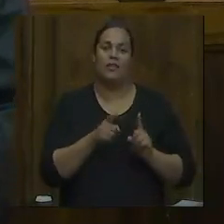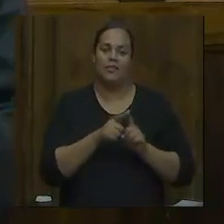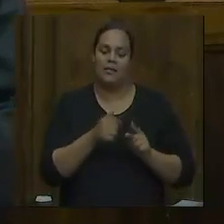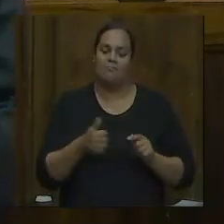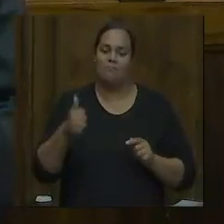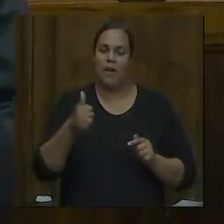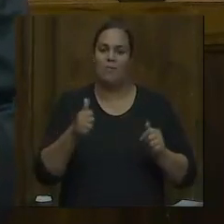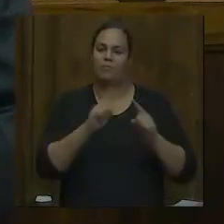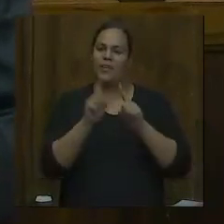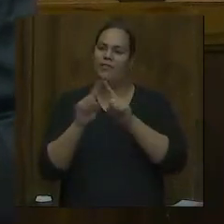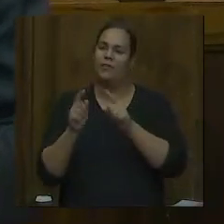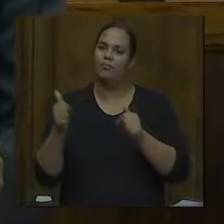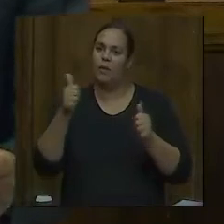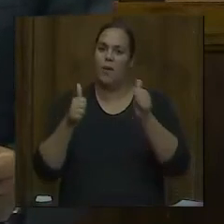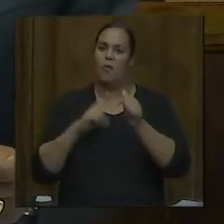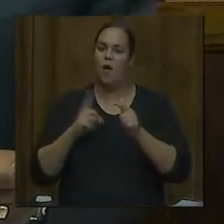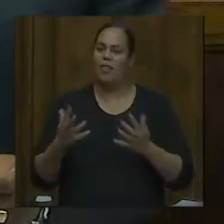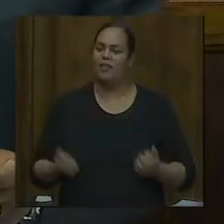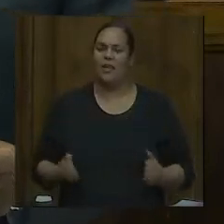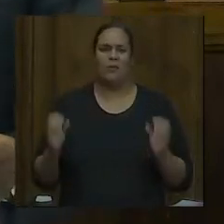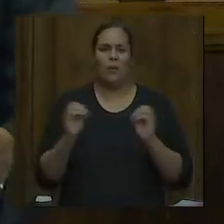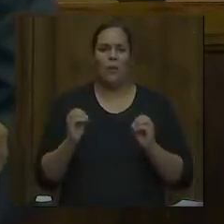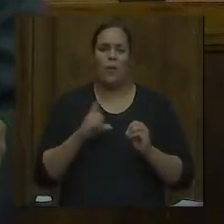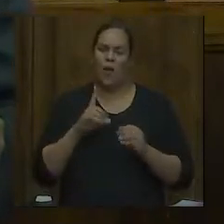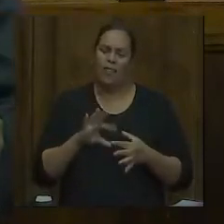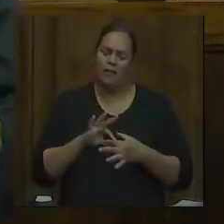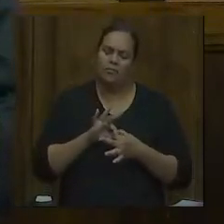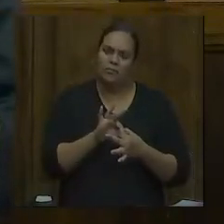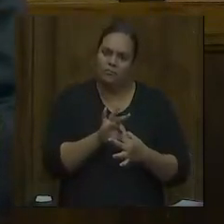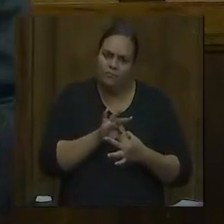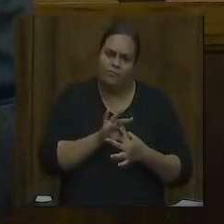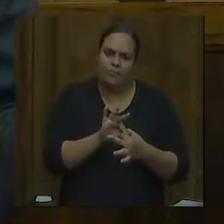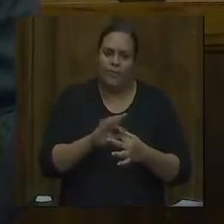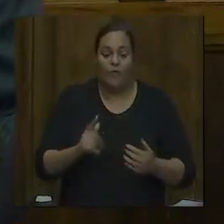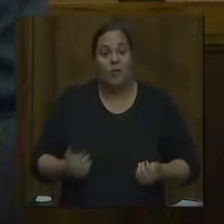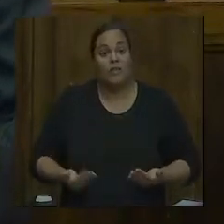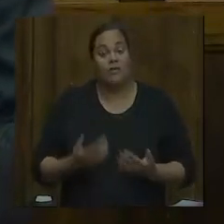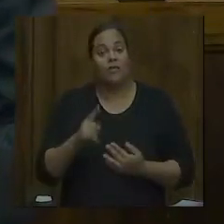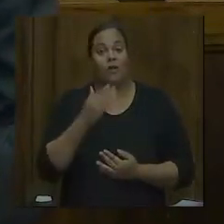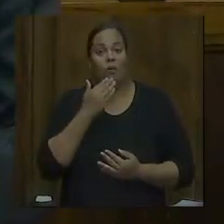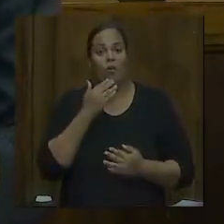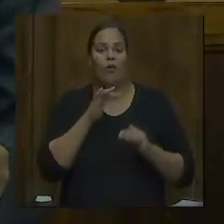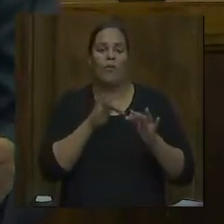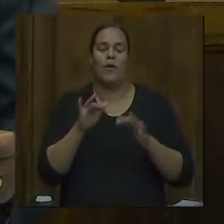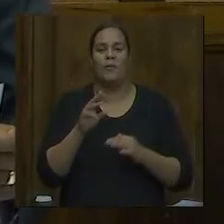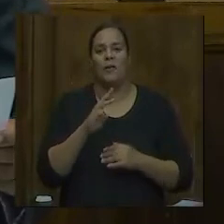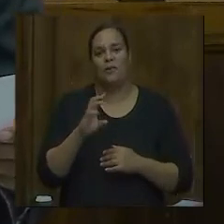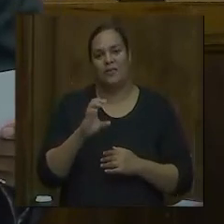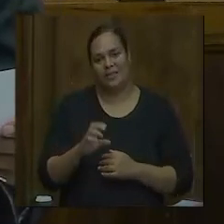seniors for their unselfish commitment to the service to the people of the Western